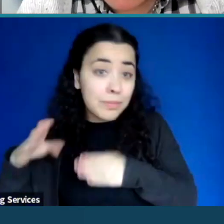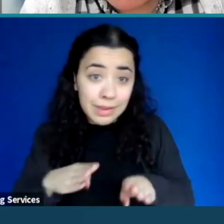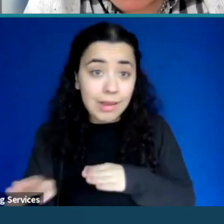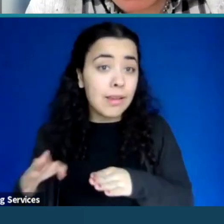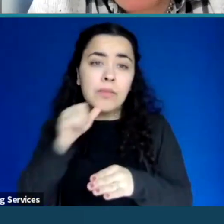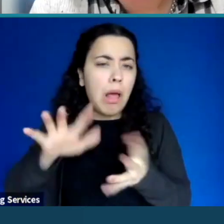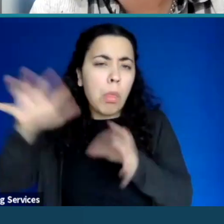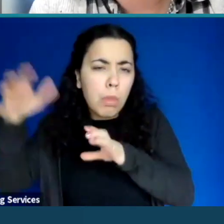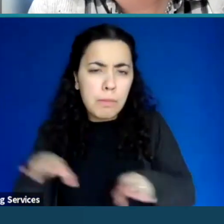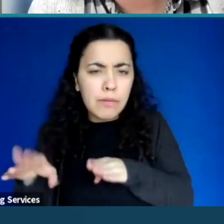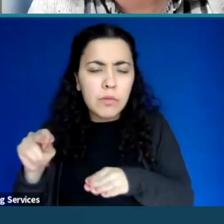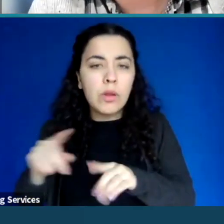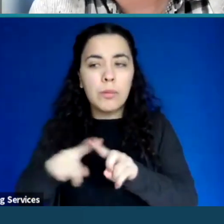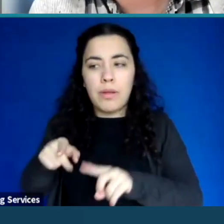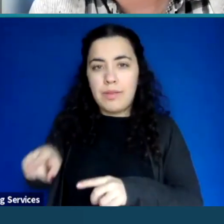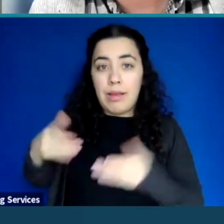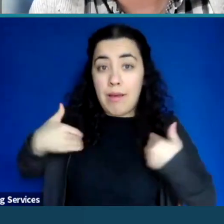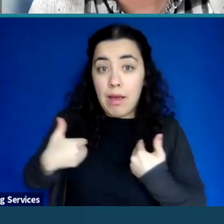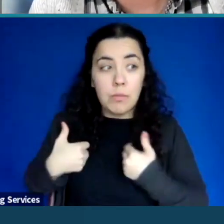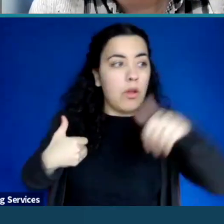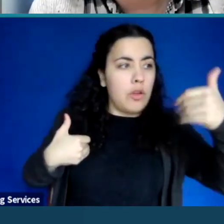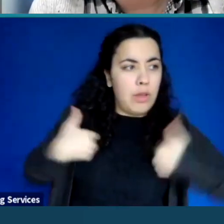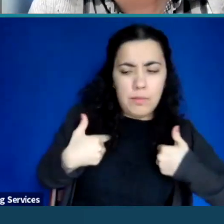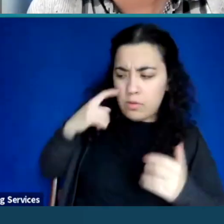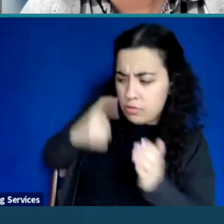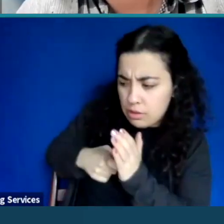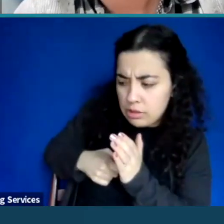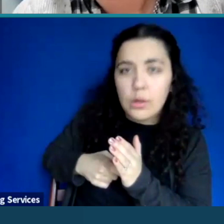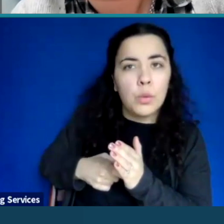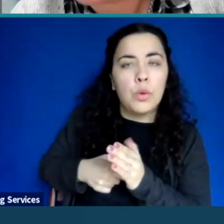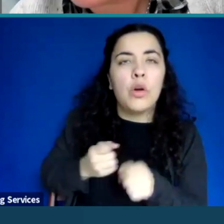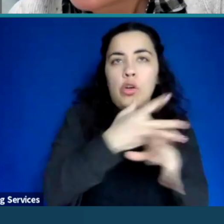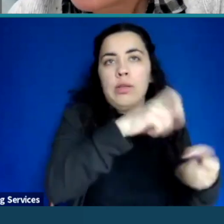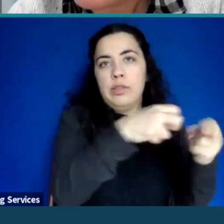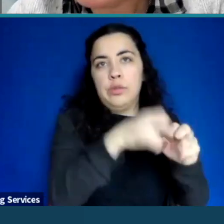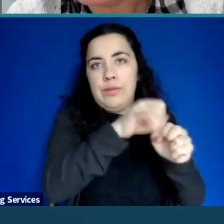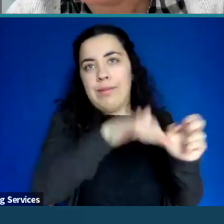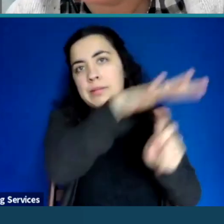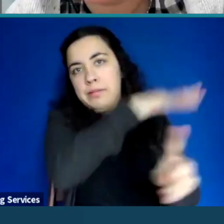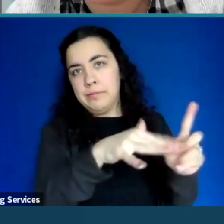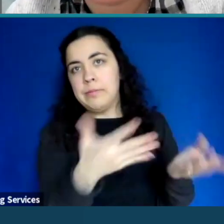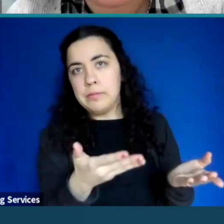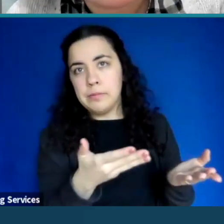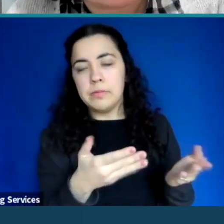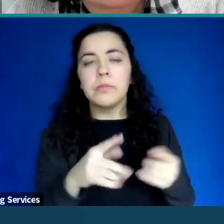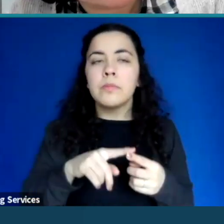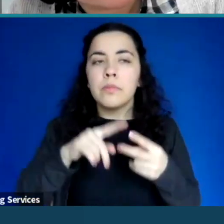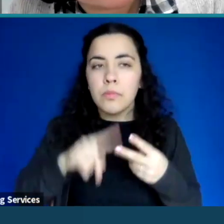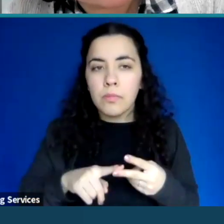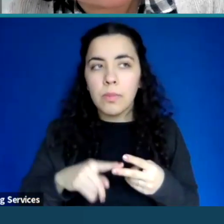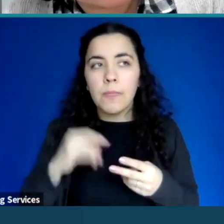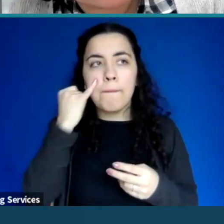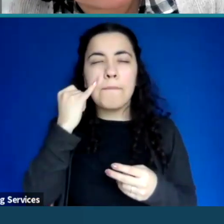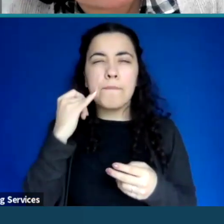just the presence of the animal alone would cause that issue in those sorts of spaces. Now, when we're talking about